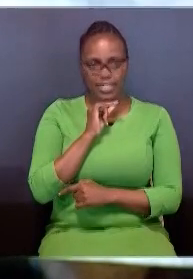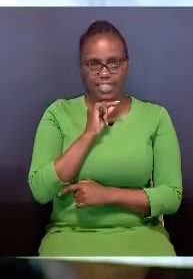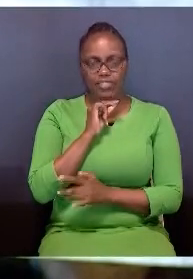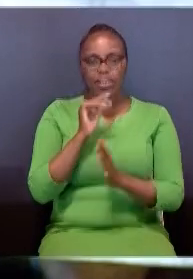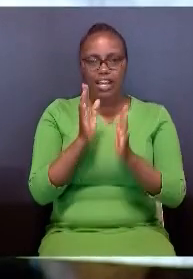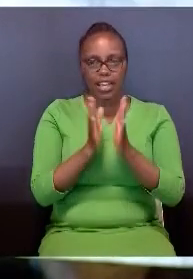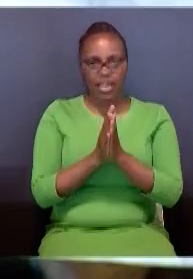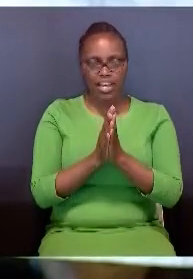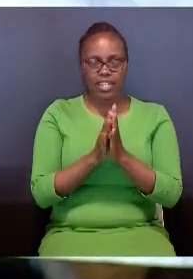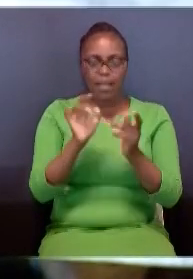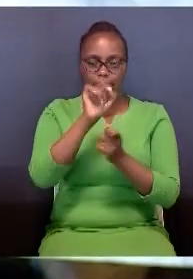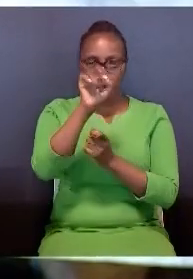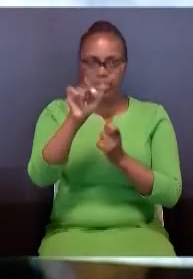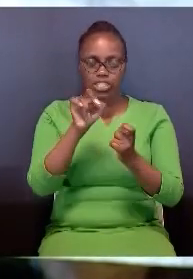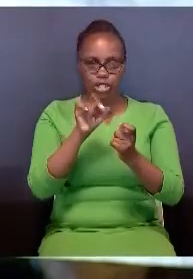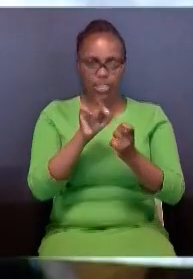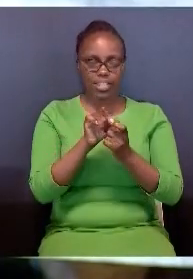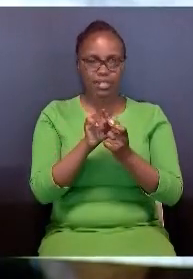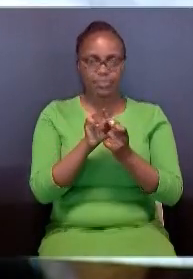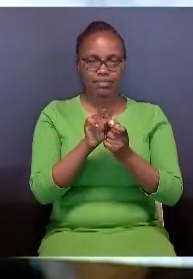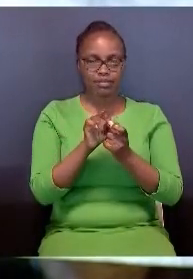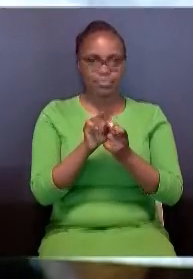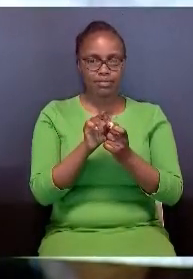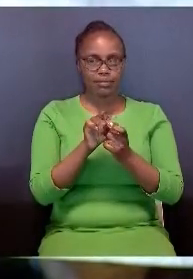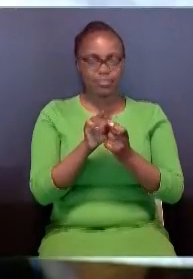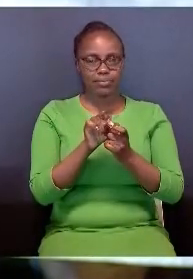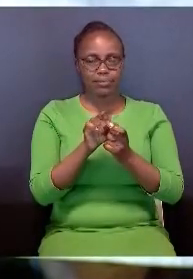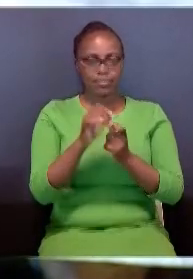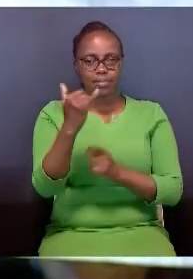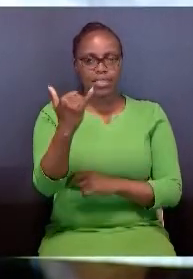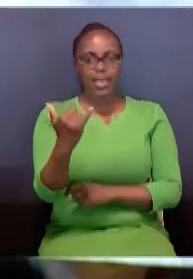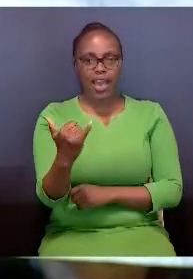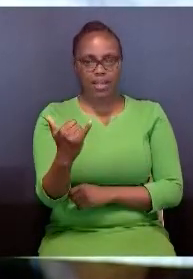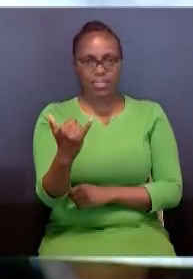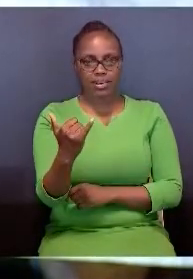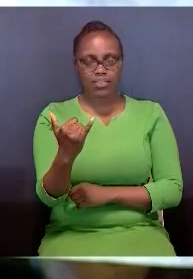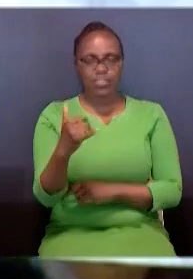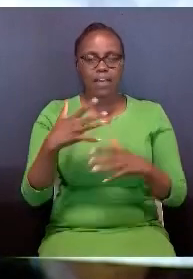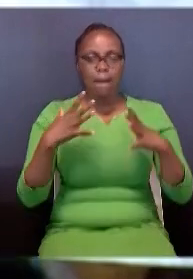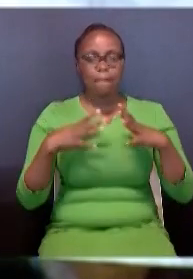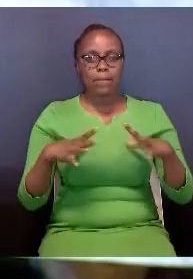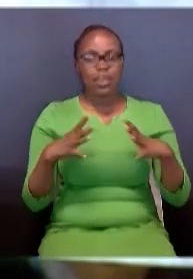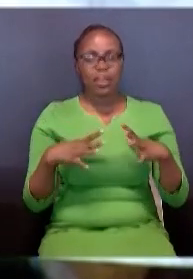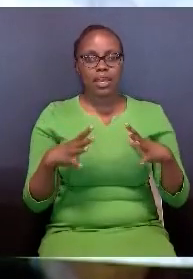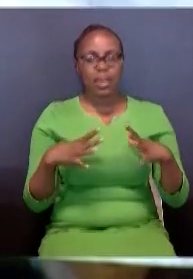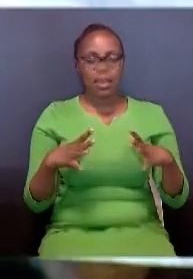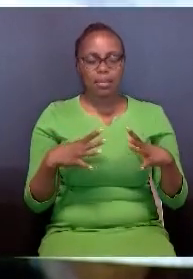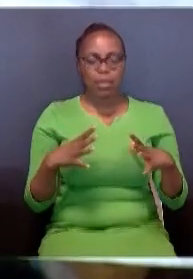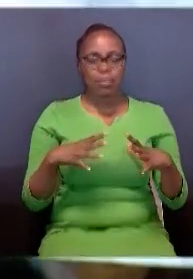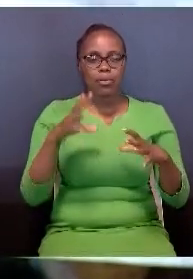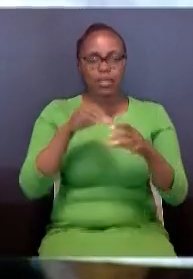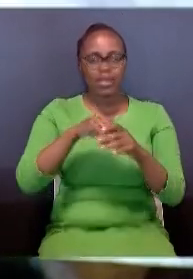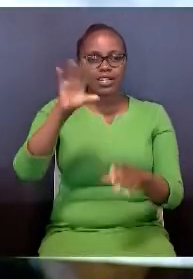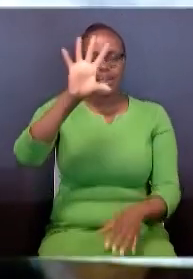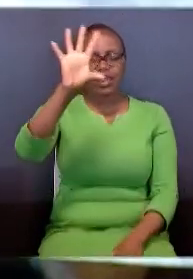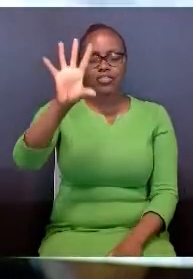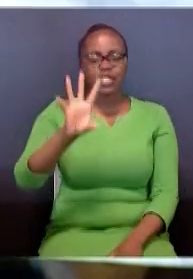and in particular, the young people of our continent.